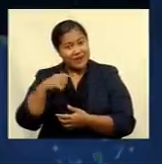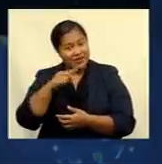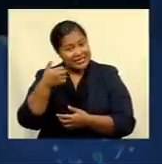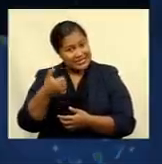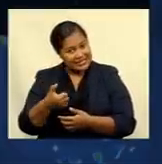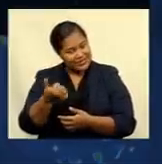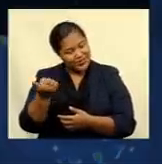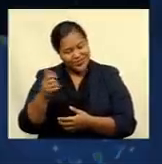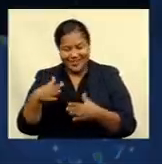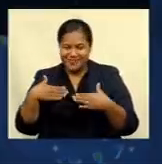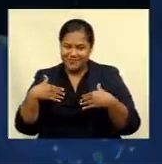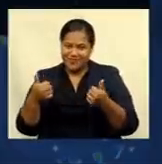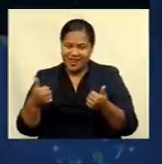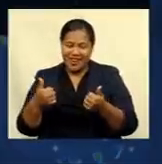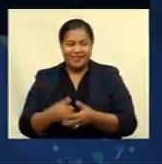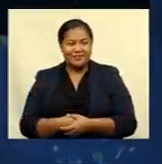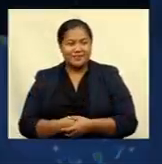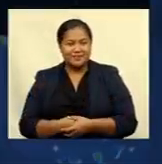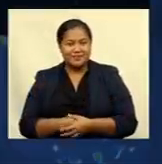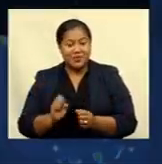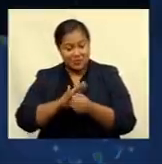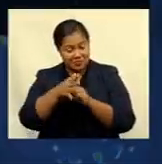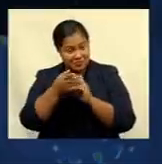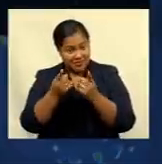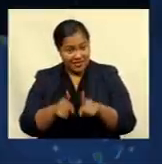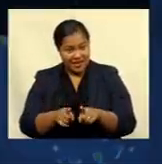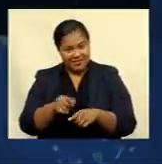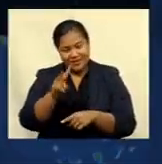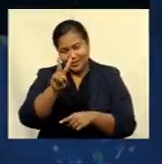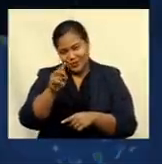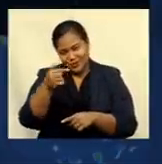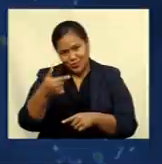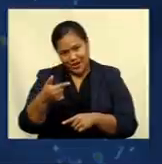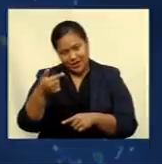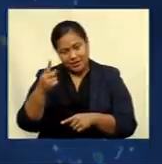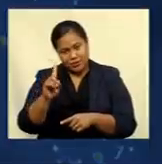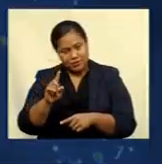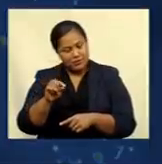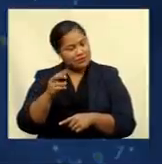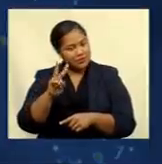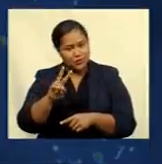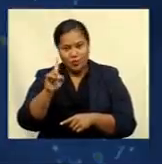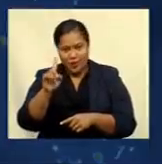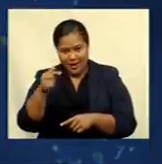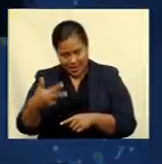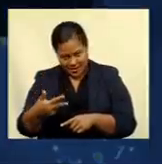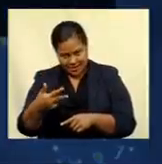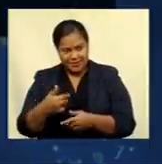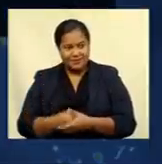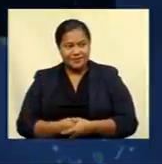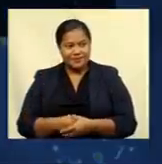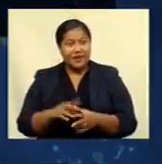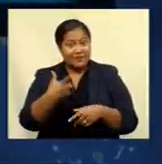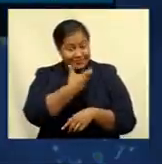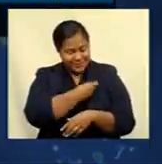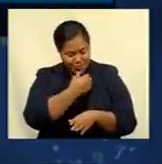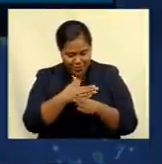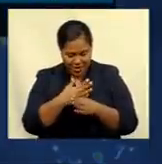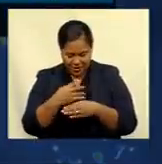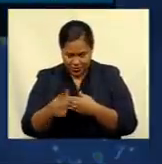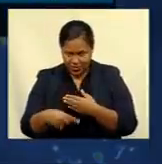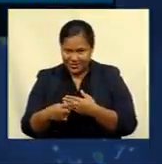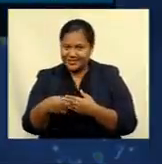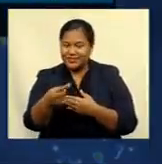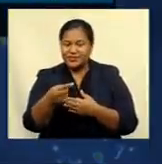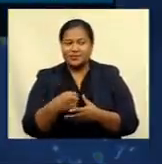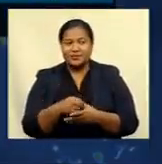6,706 recoveries in total. The COVID-19 death toll stands at 218. The vaccination campaign continues. As